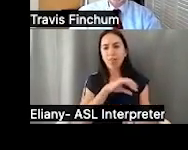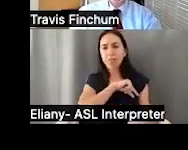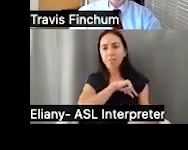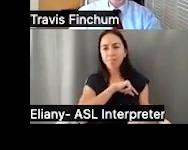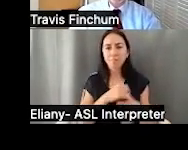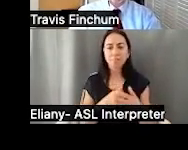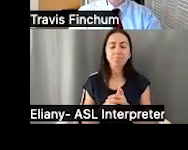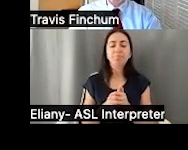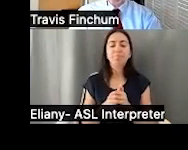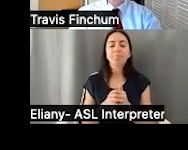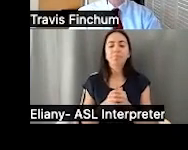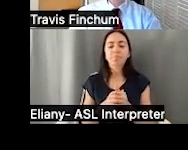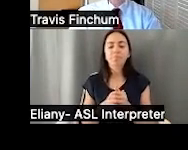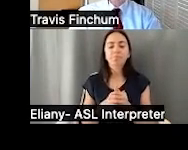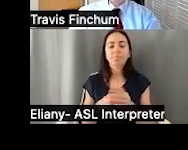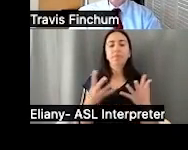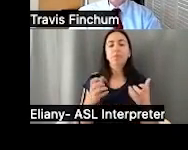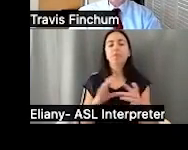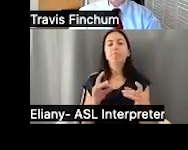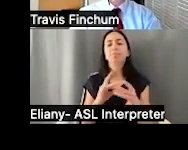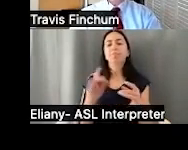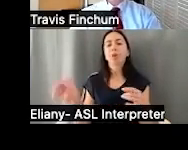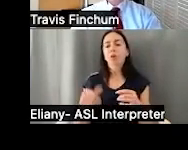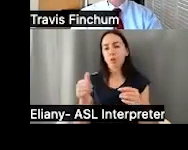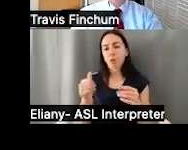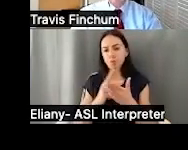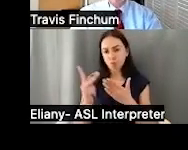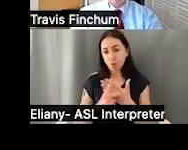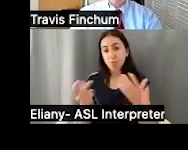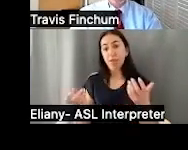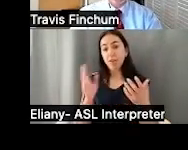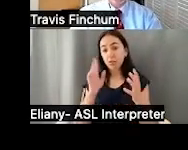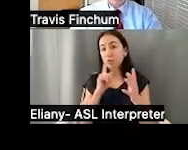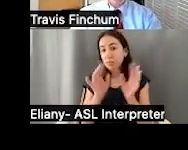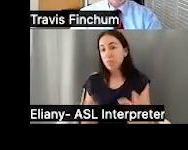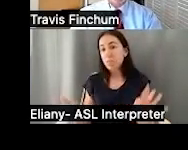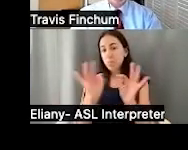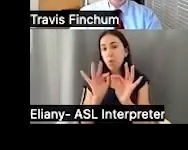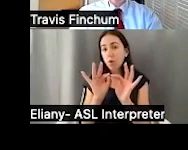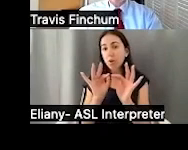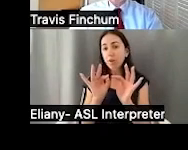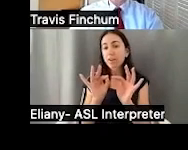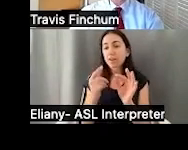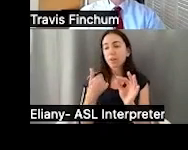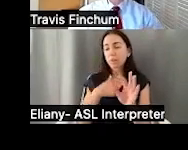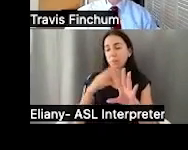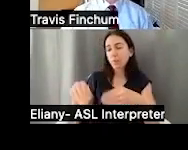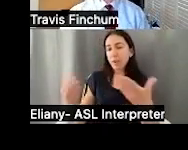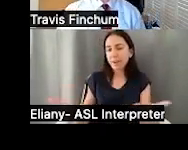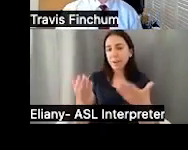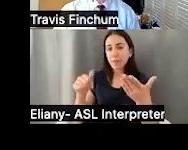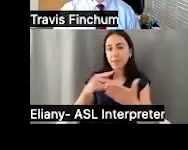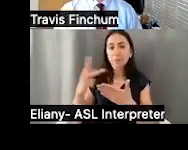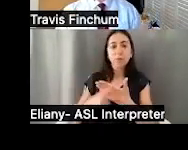Social Security, though, that's important for many of our individuals that we see in the ABLE programs. There's a Social